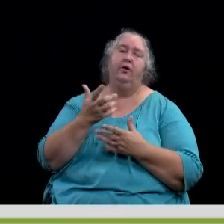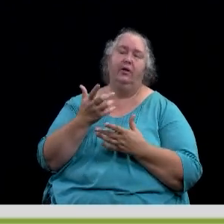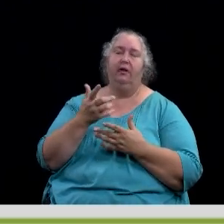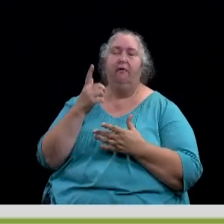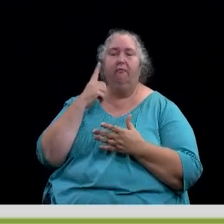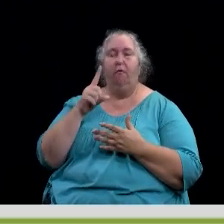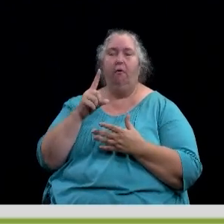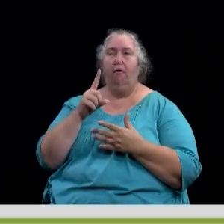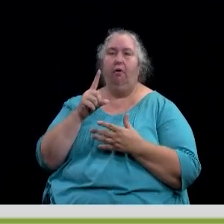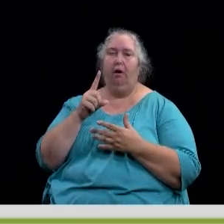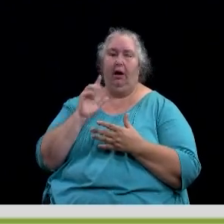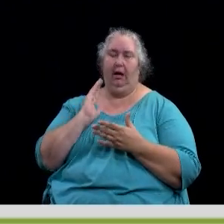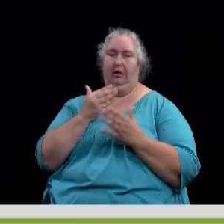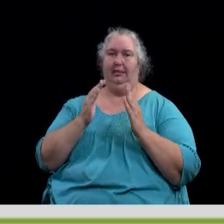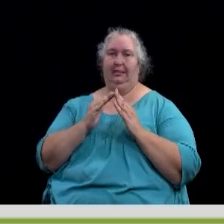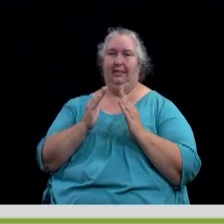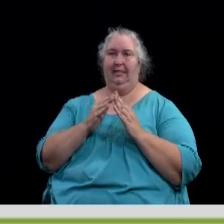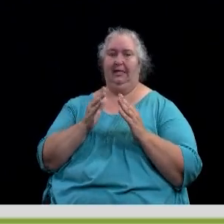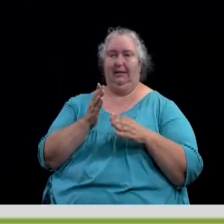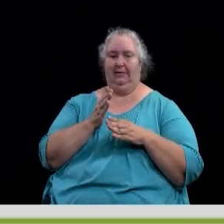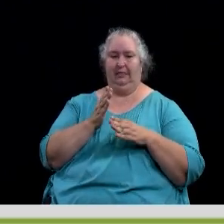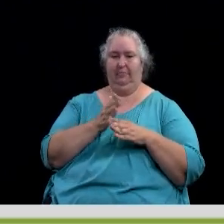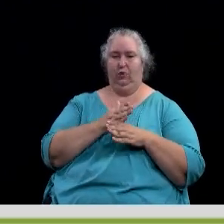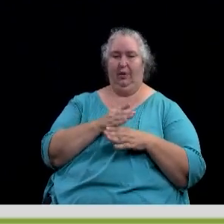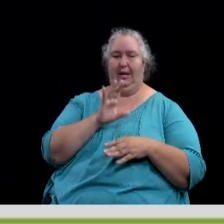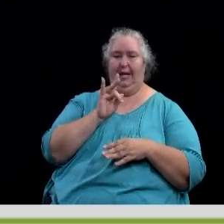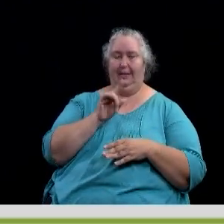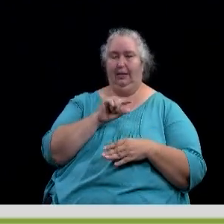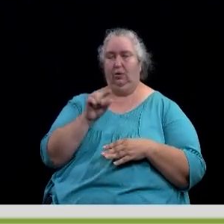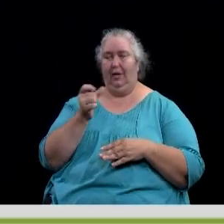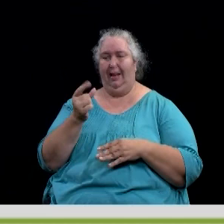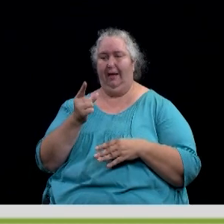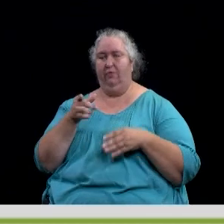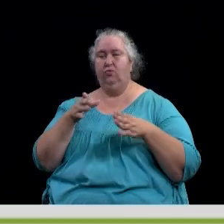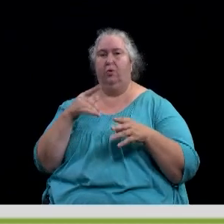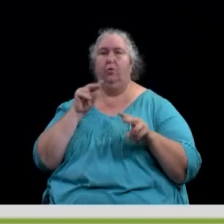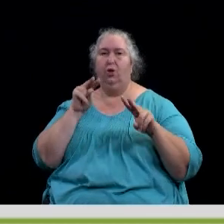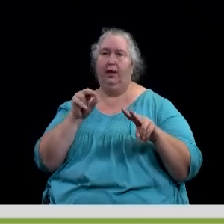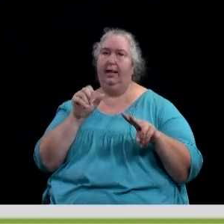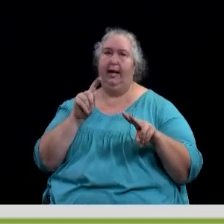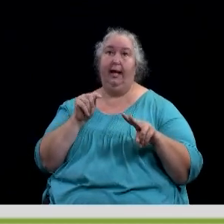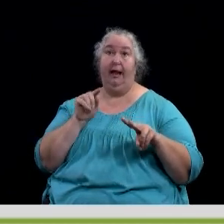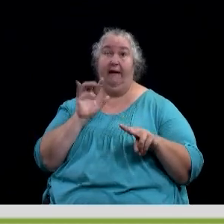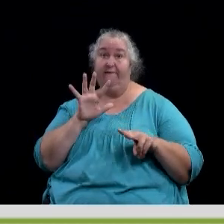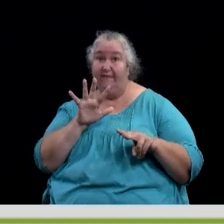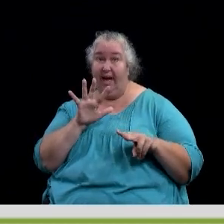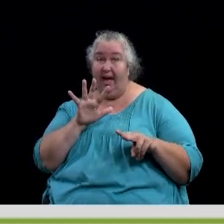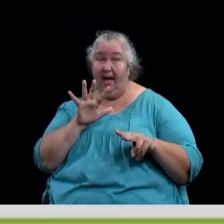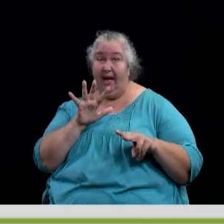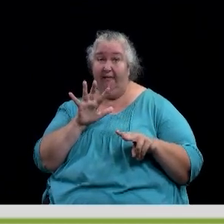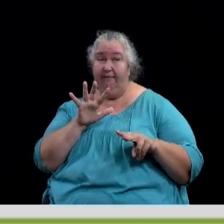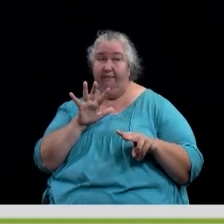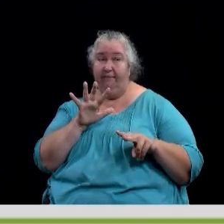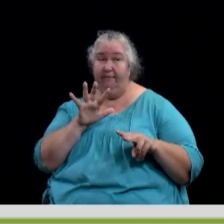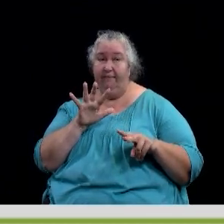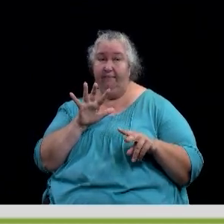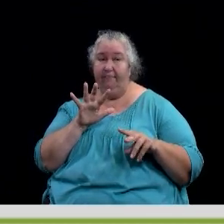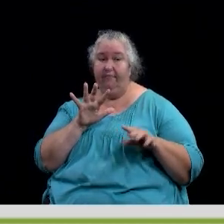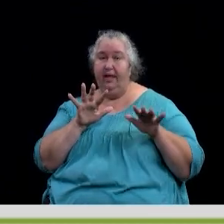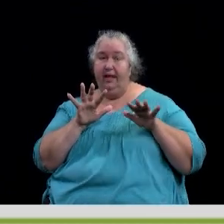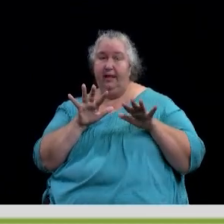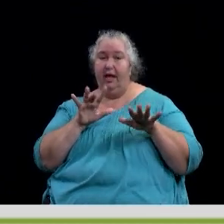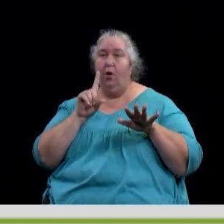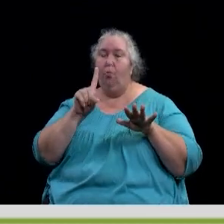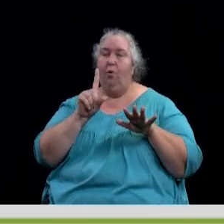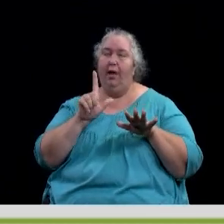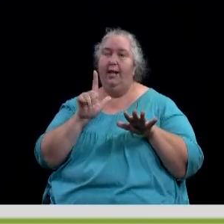we shall be evaluating the use of either a 5-lane section with 1 lane providing left turn movements, or a standard 4-lane